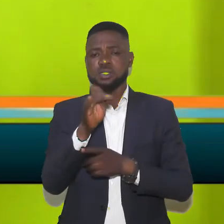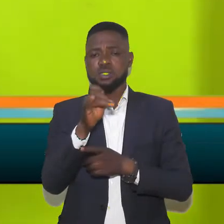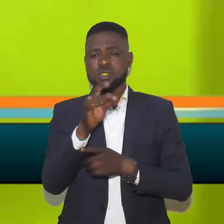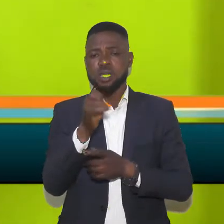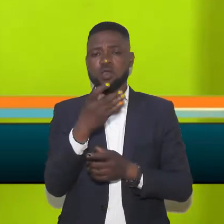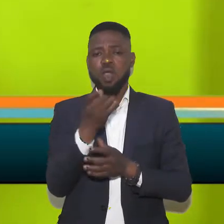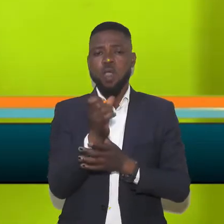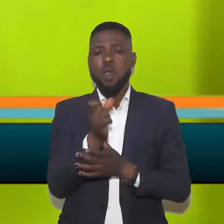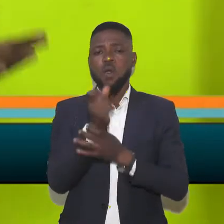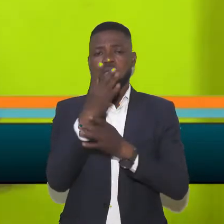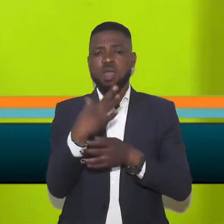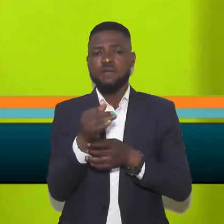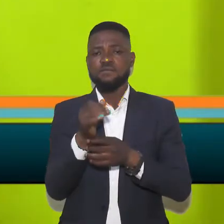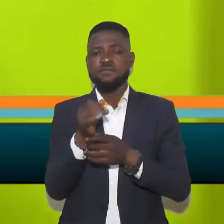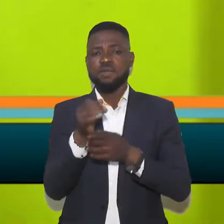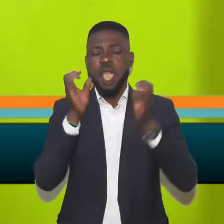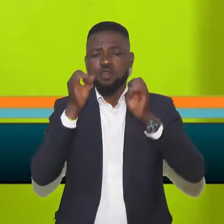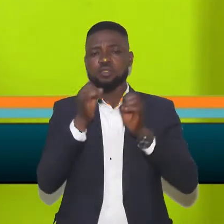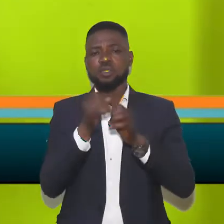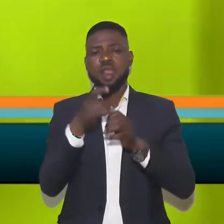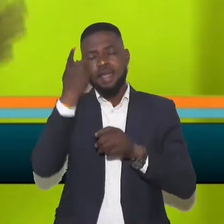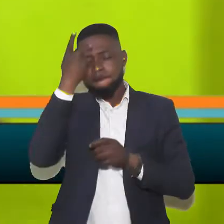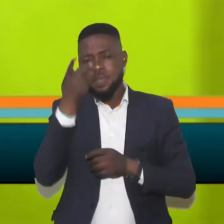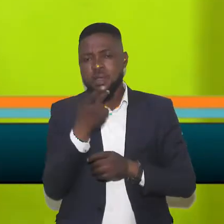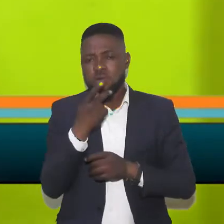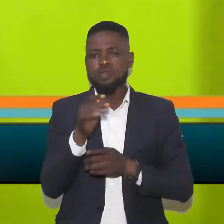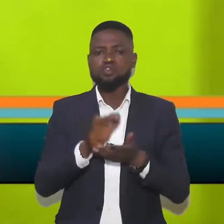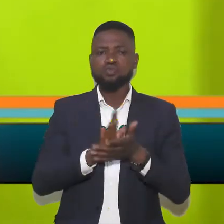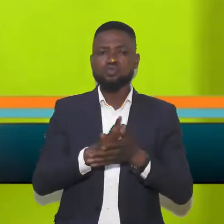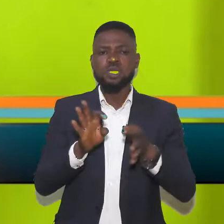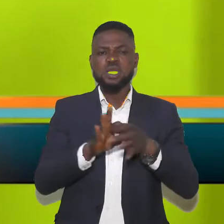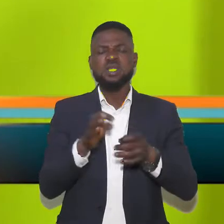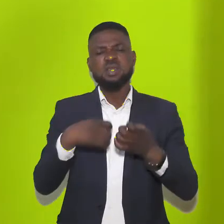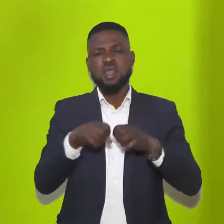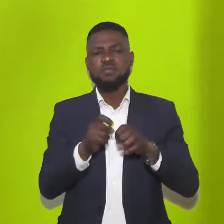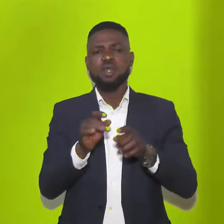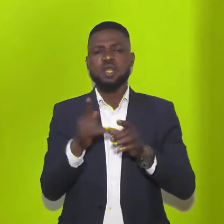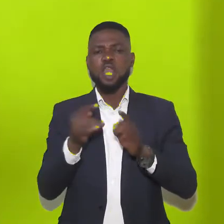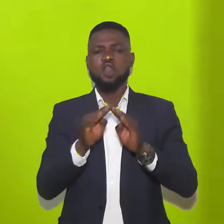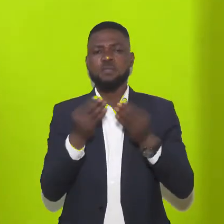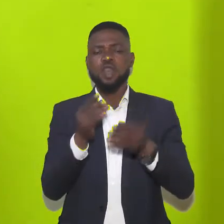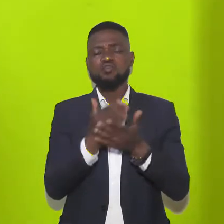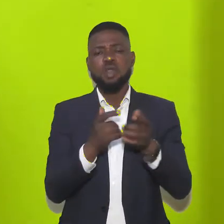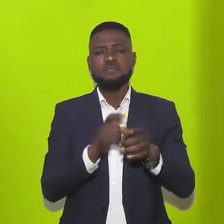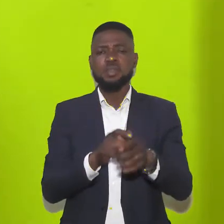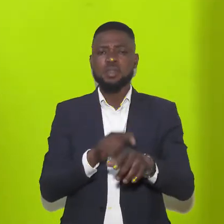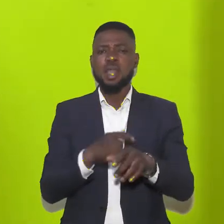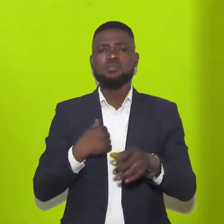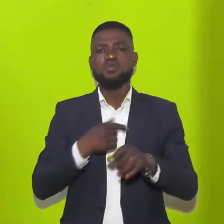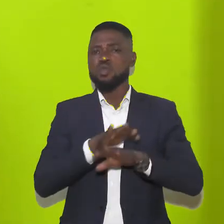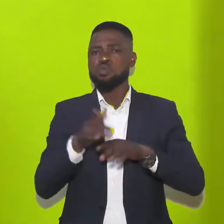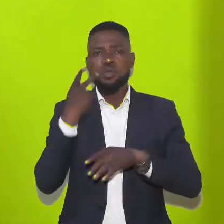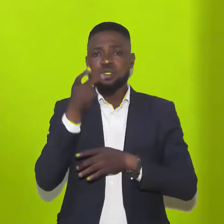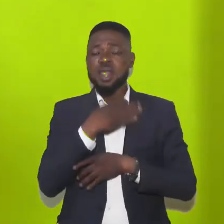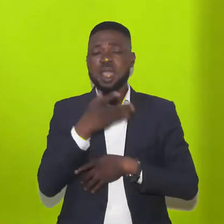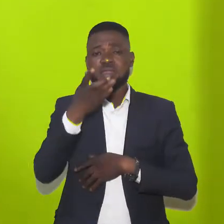mean the parents, the school units, everyone, the community. Sometimes there are some things we don't see, and